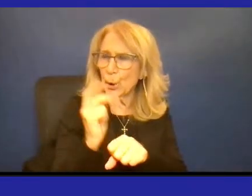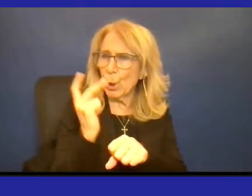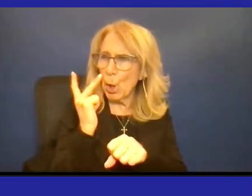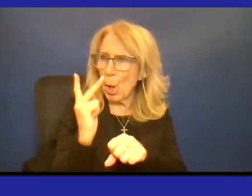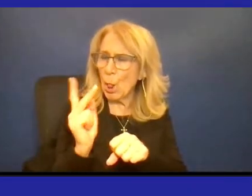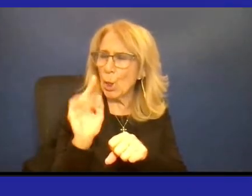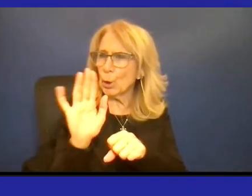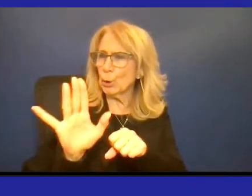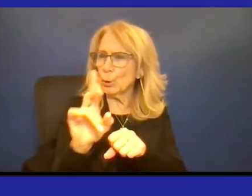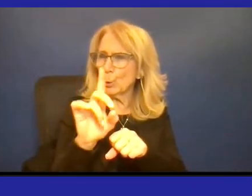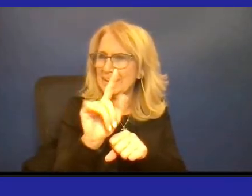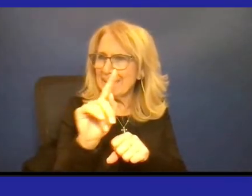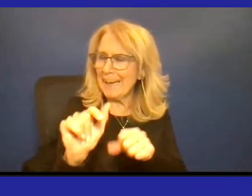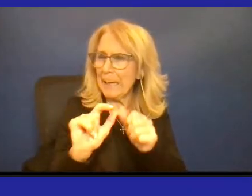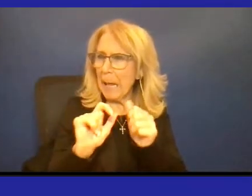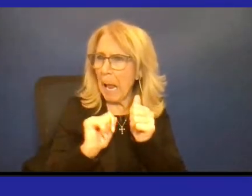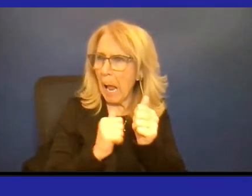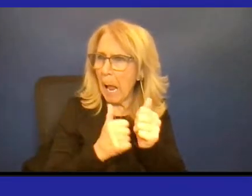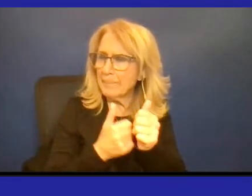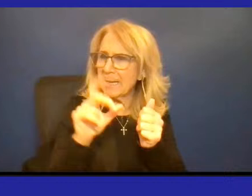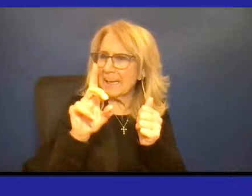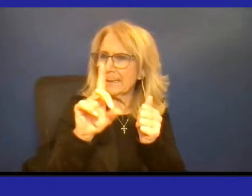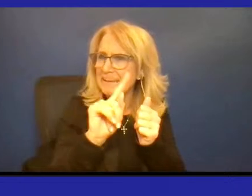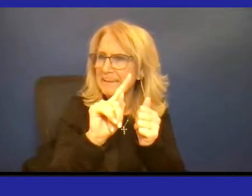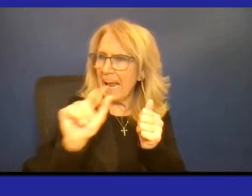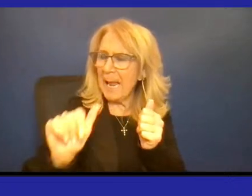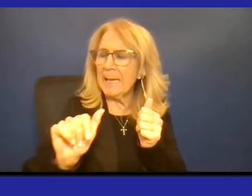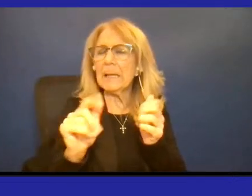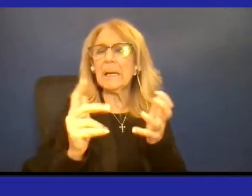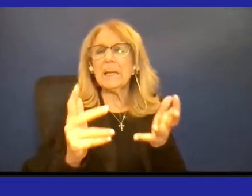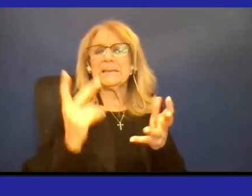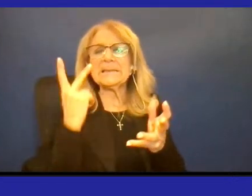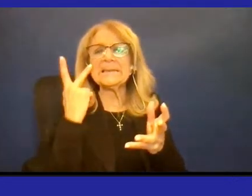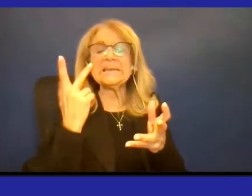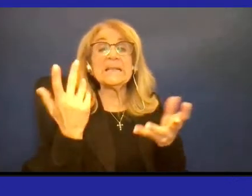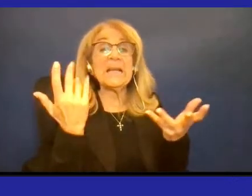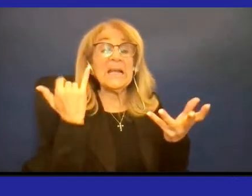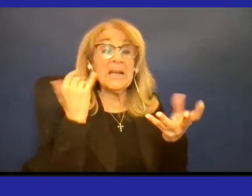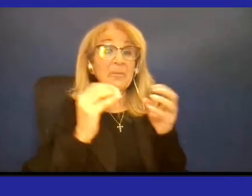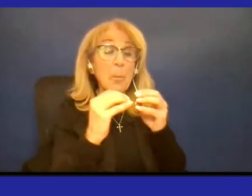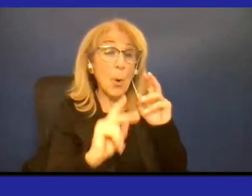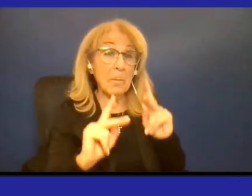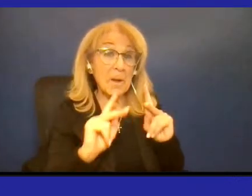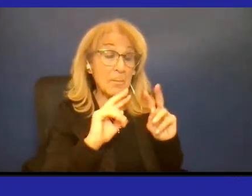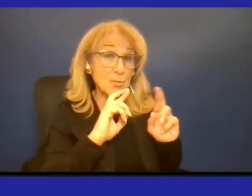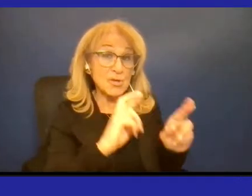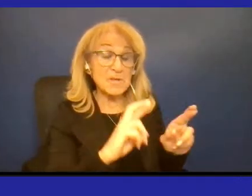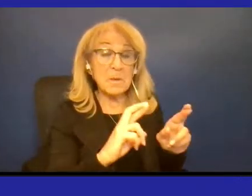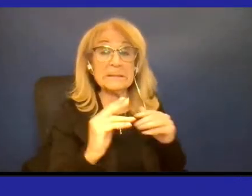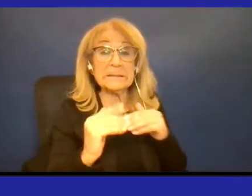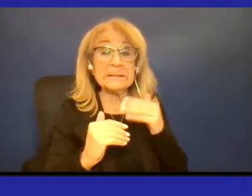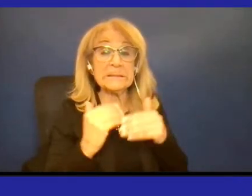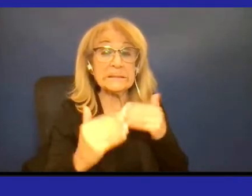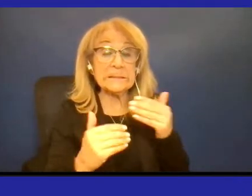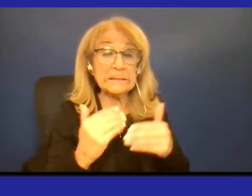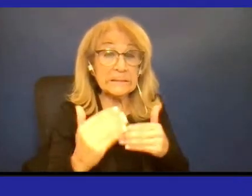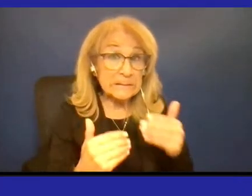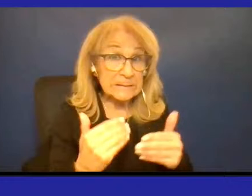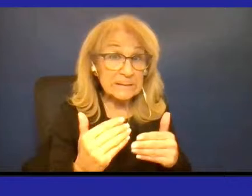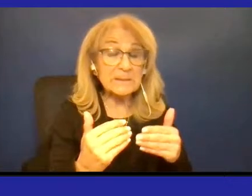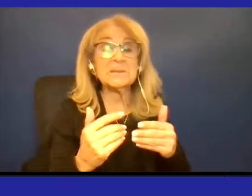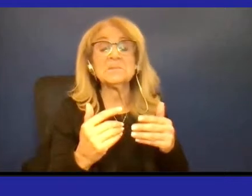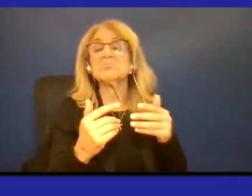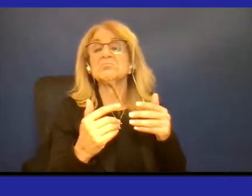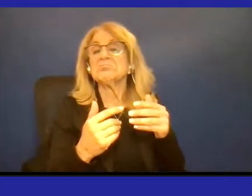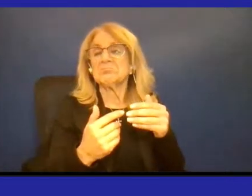data, and see if we get more of a response. Over time, the data usually increases in terms